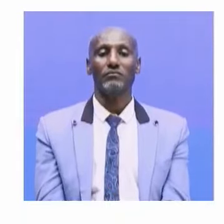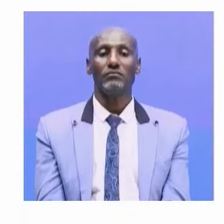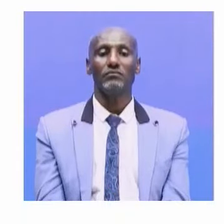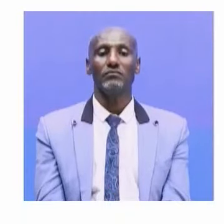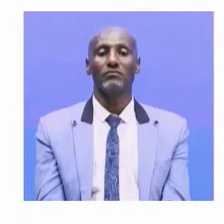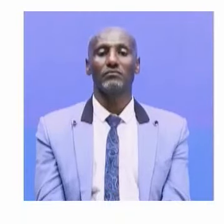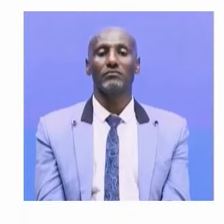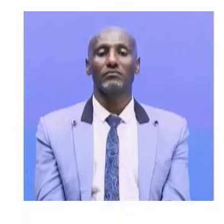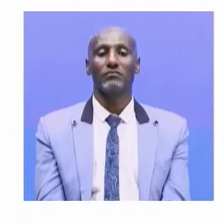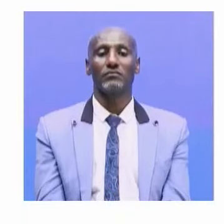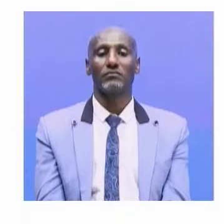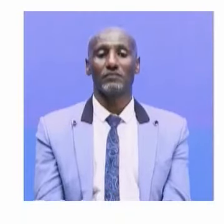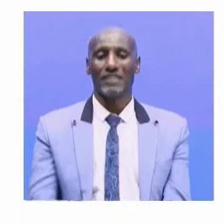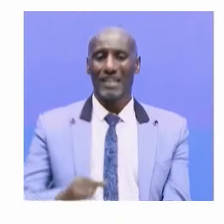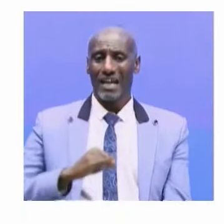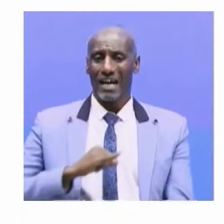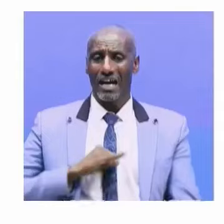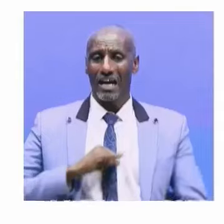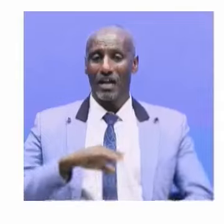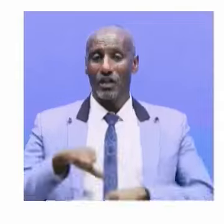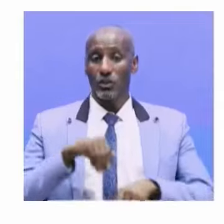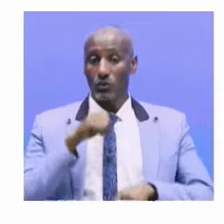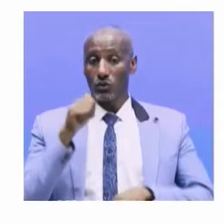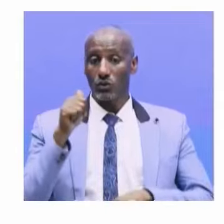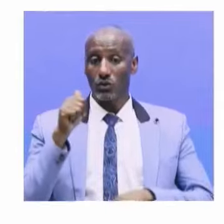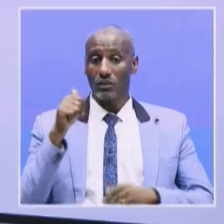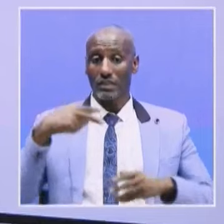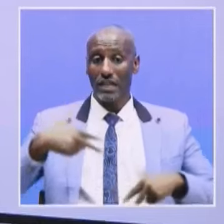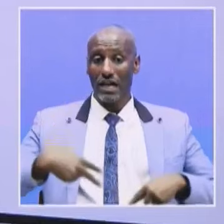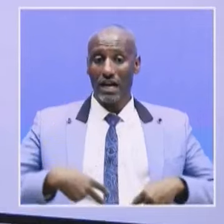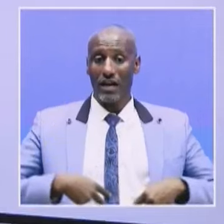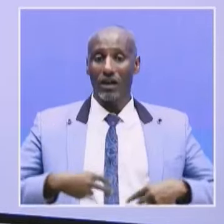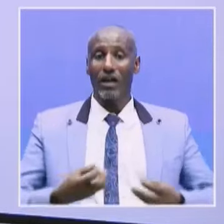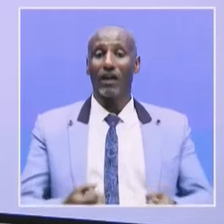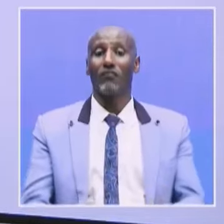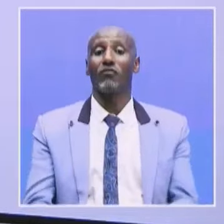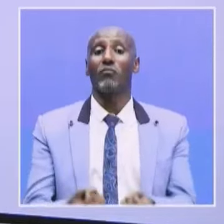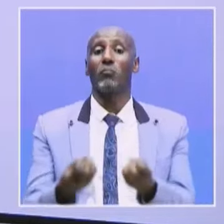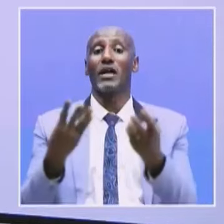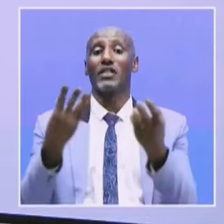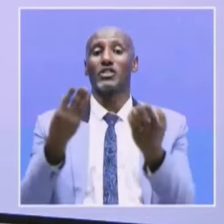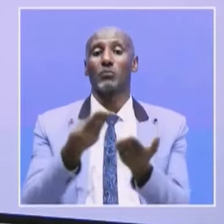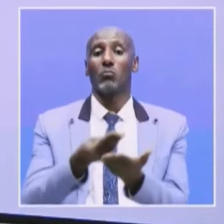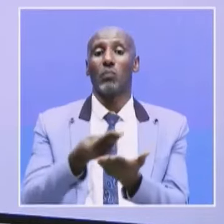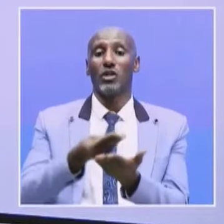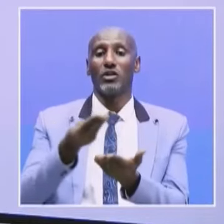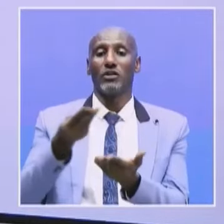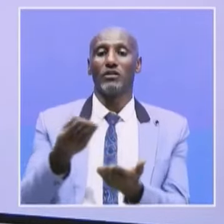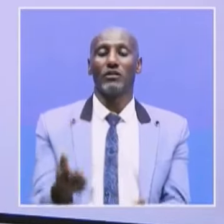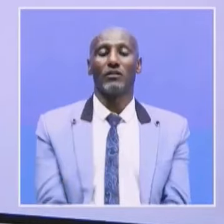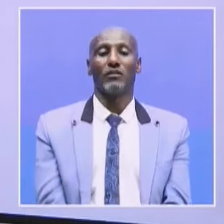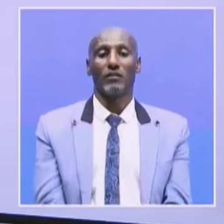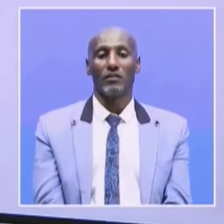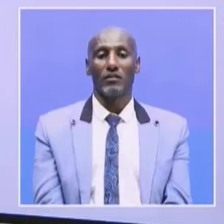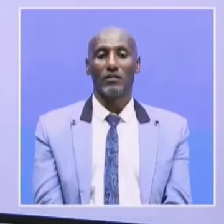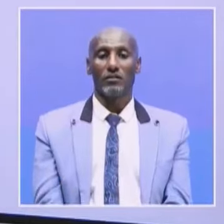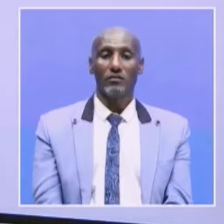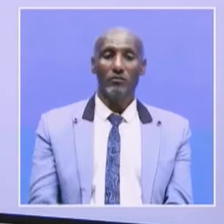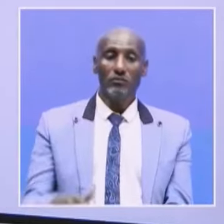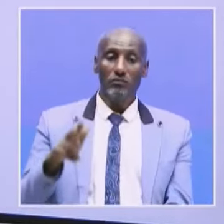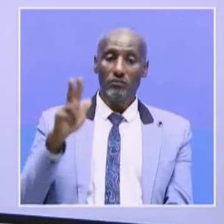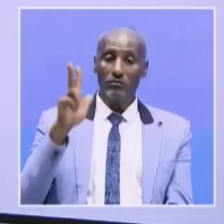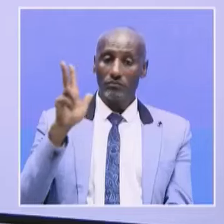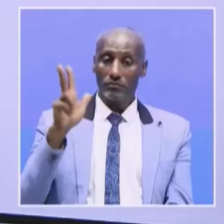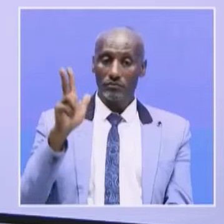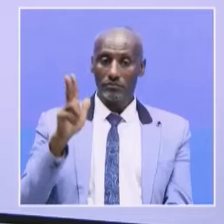So let me read. I do not have much money. I do not have much money. When we come to here